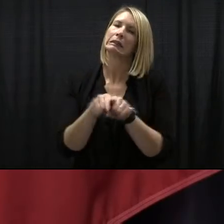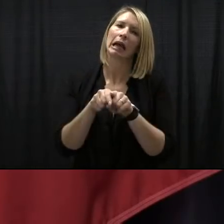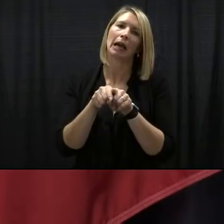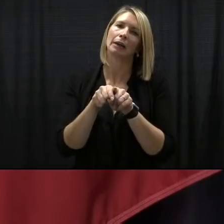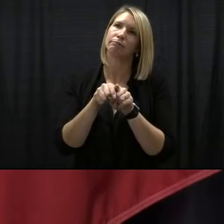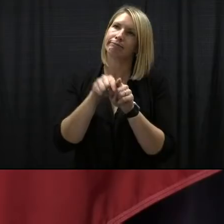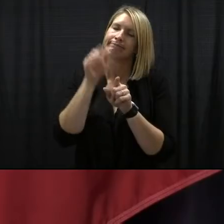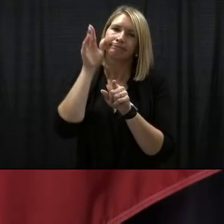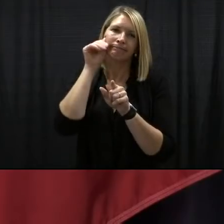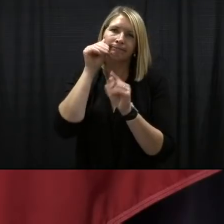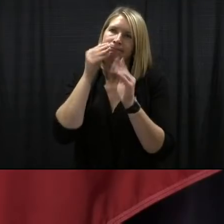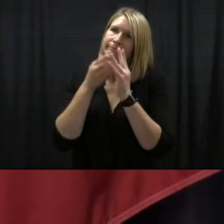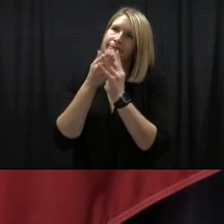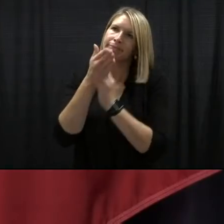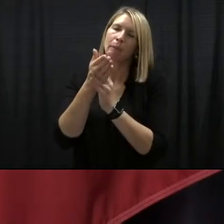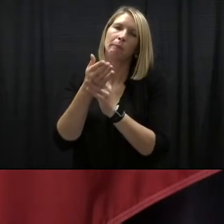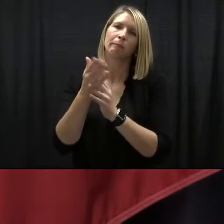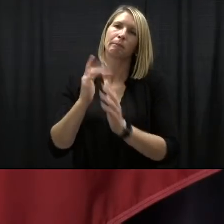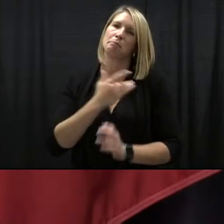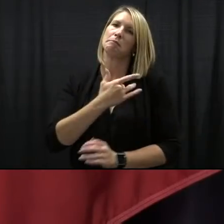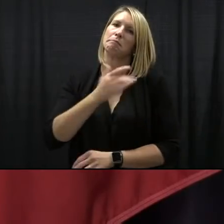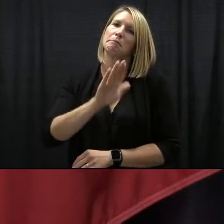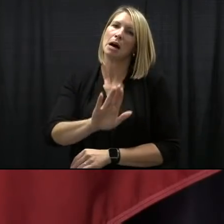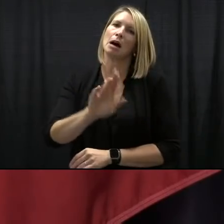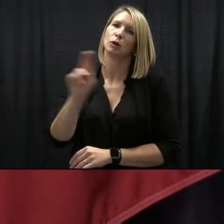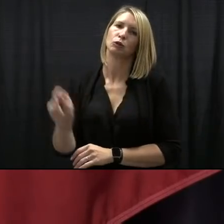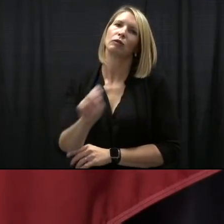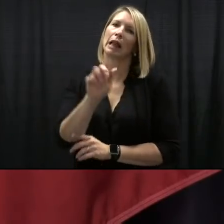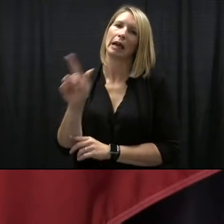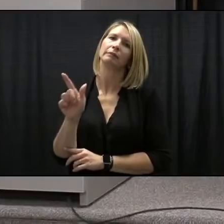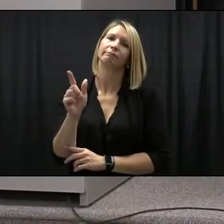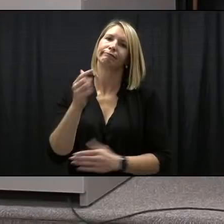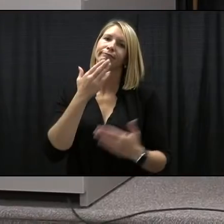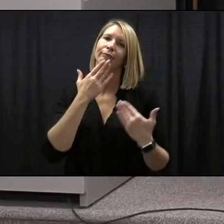have always shown. Thank you.